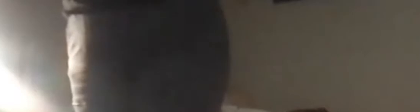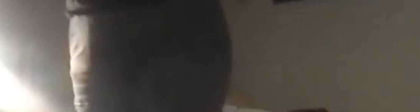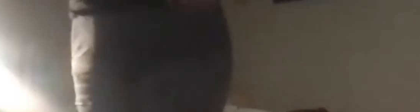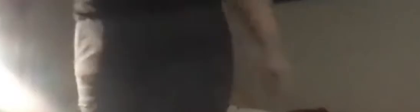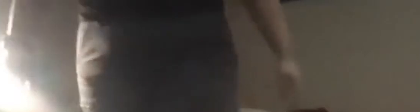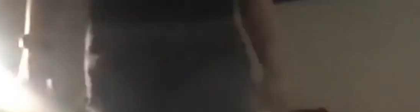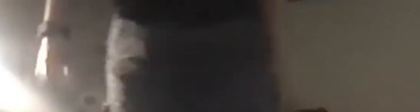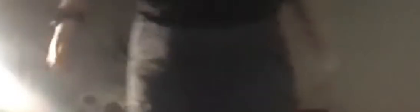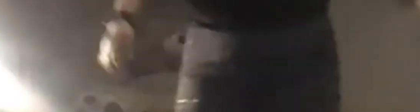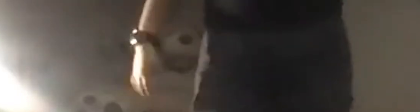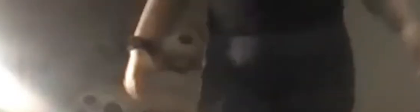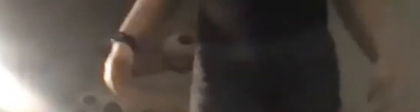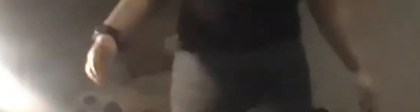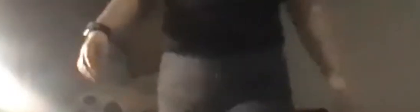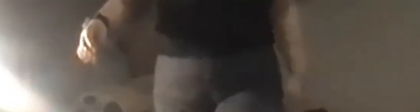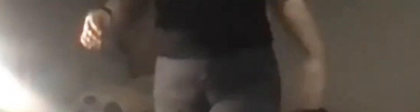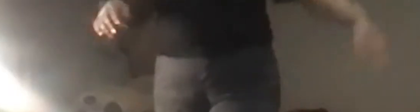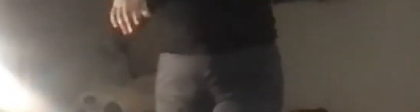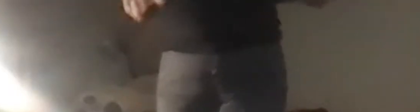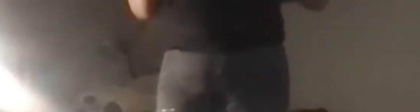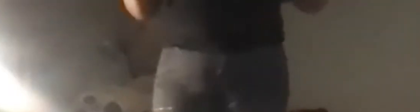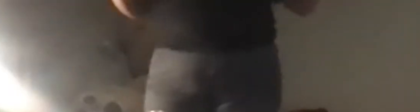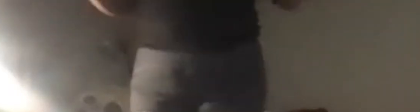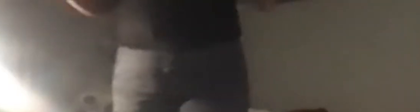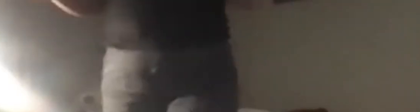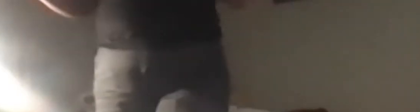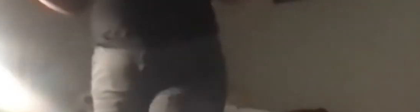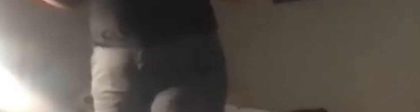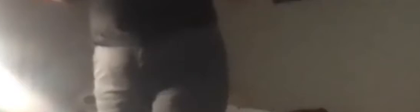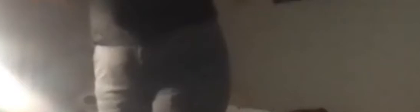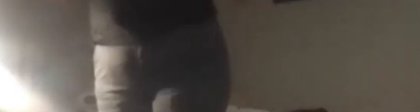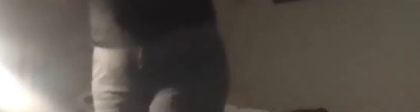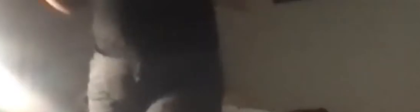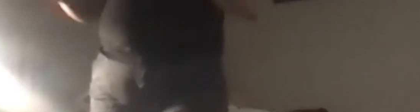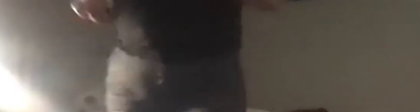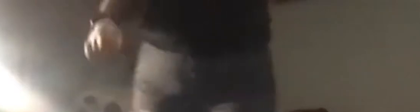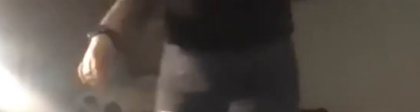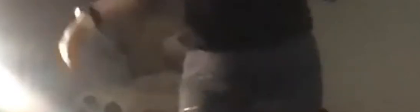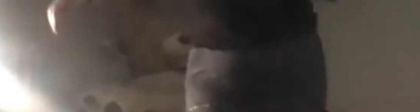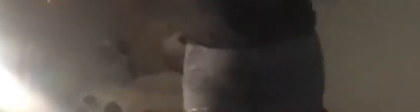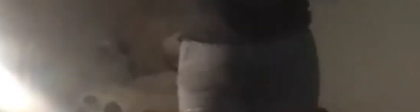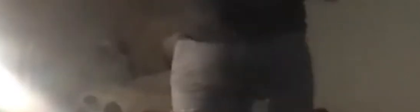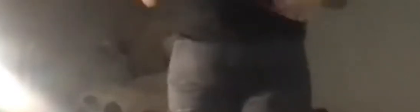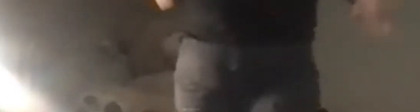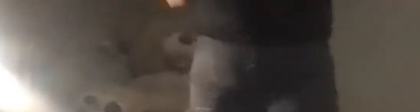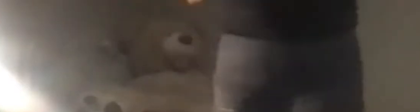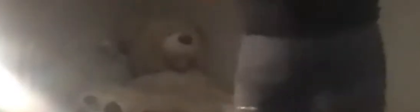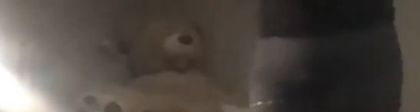me be a man. Though So that's put not all that what together. you do. And they